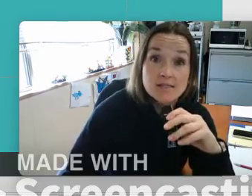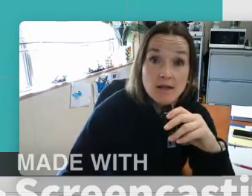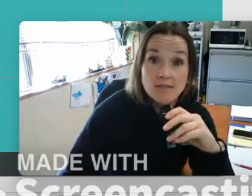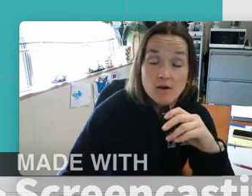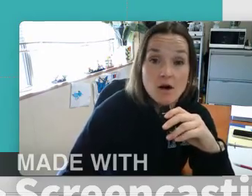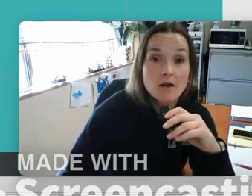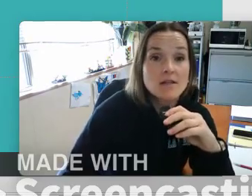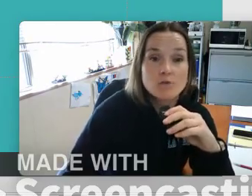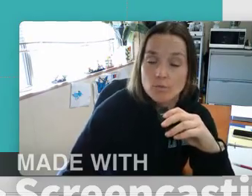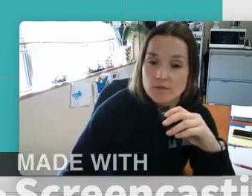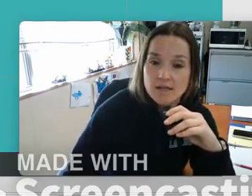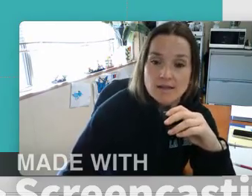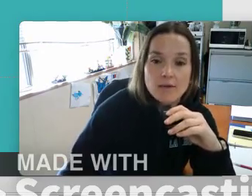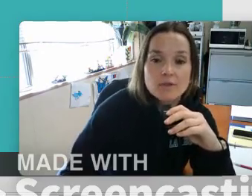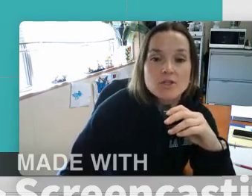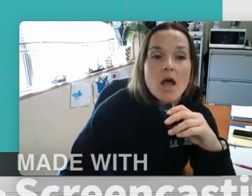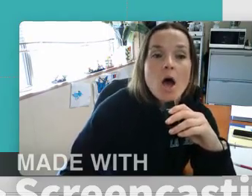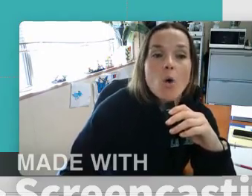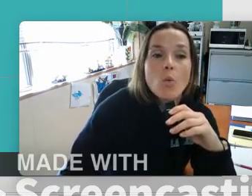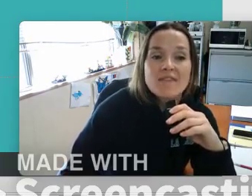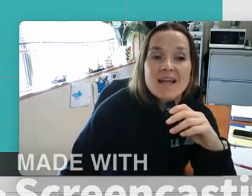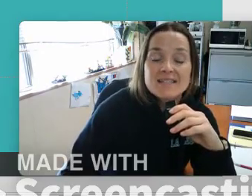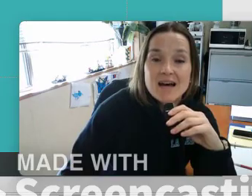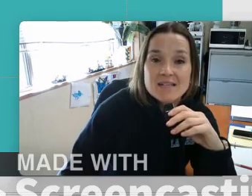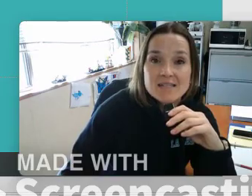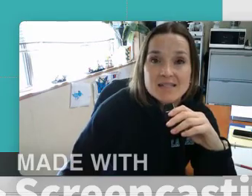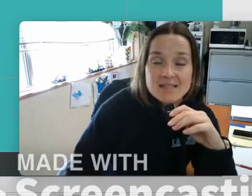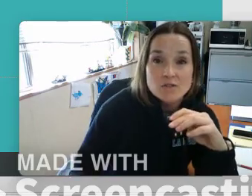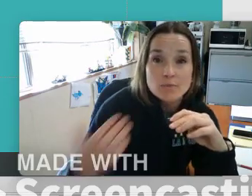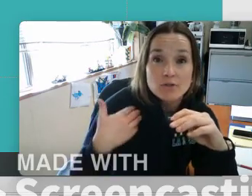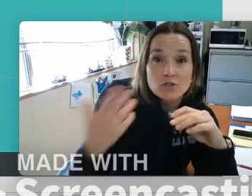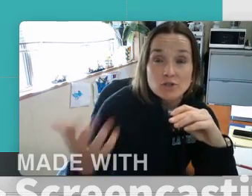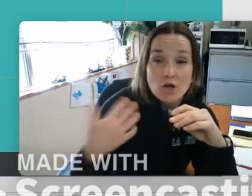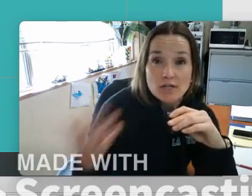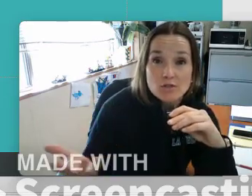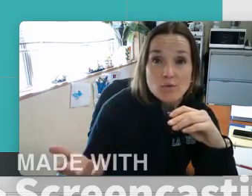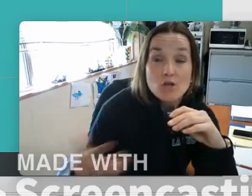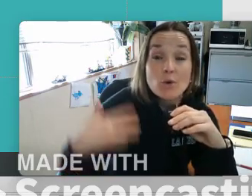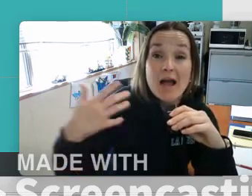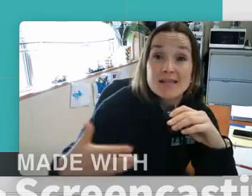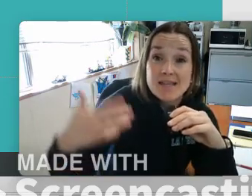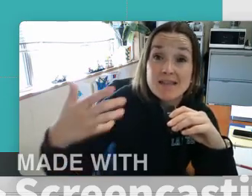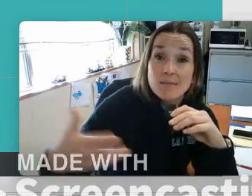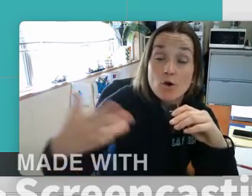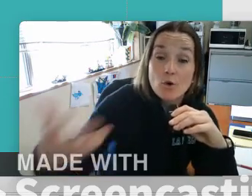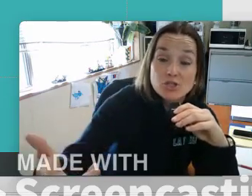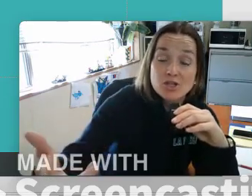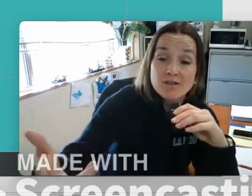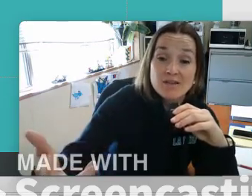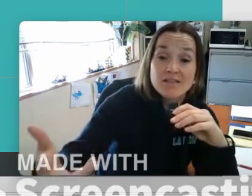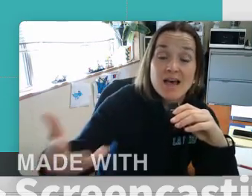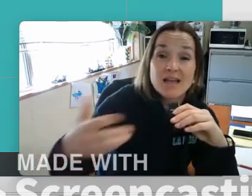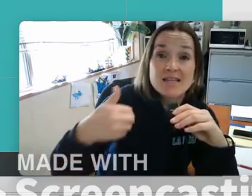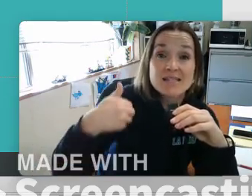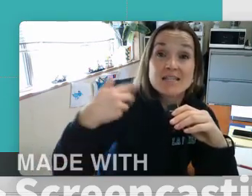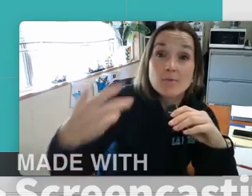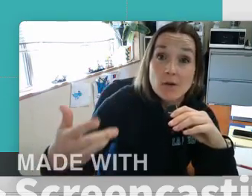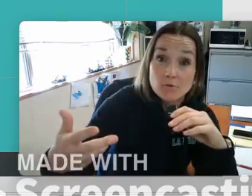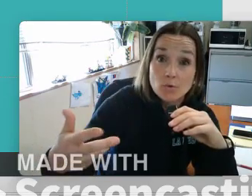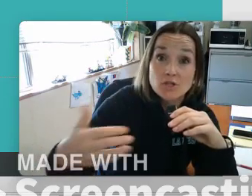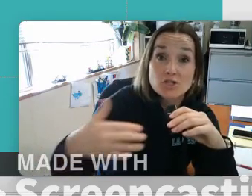it's not that odd. It's normal in sign language. What that does is it tells the person you're talking to that you are asking them a question that is